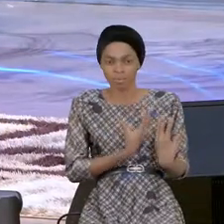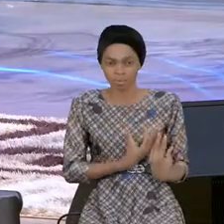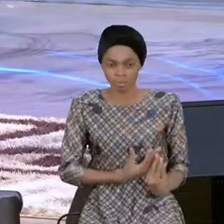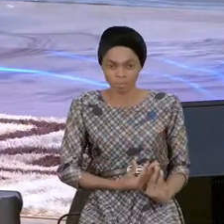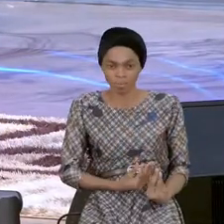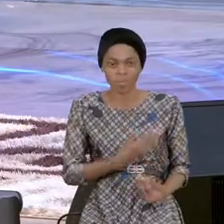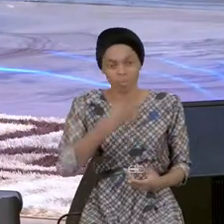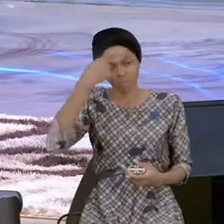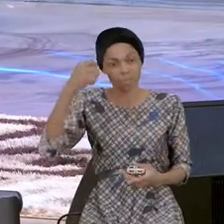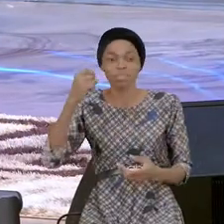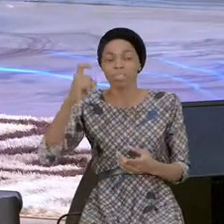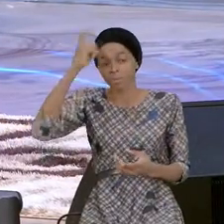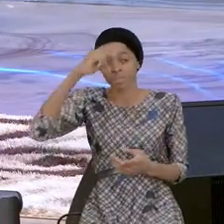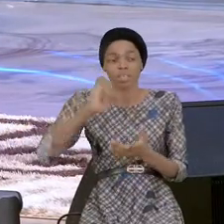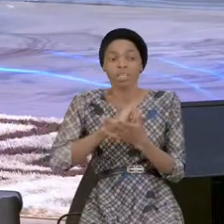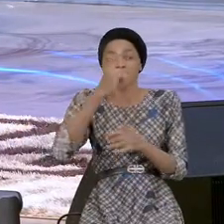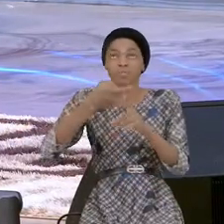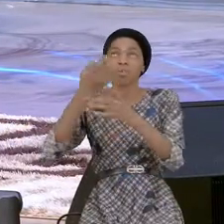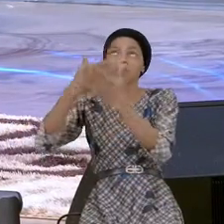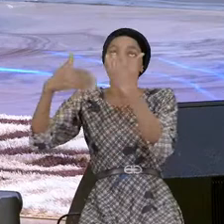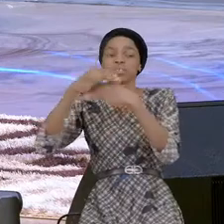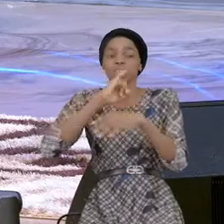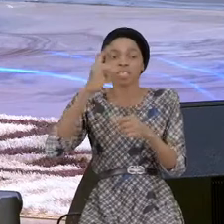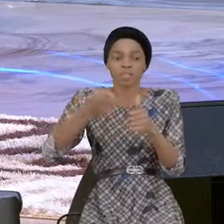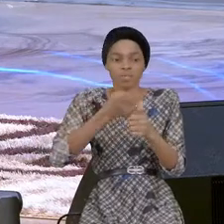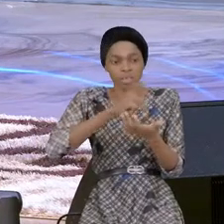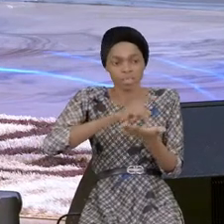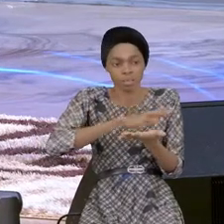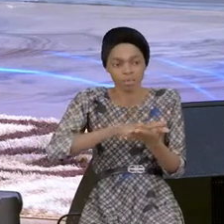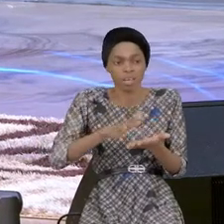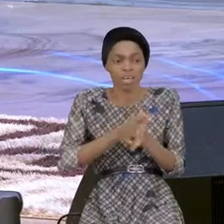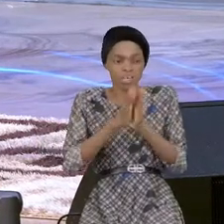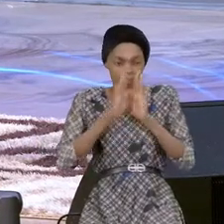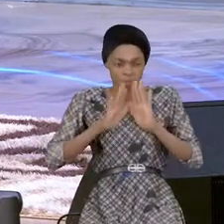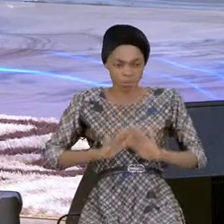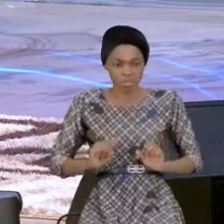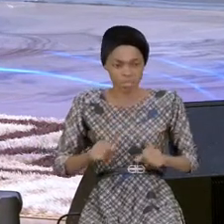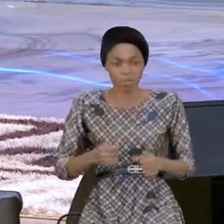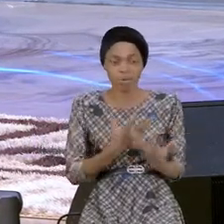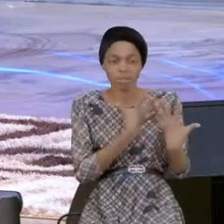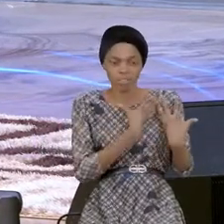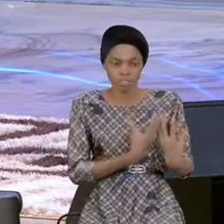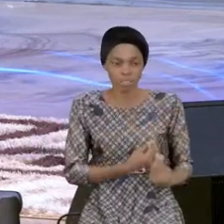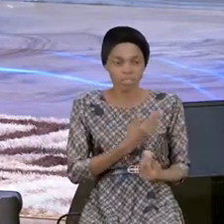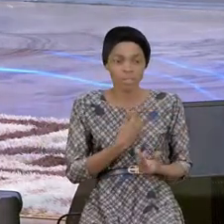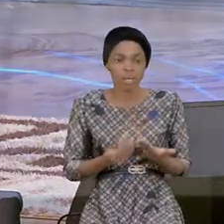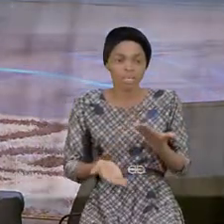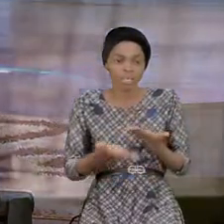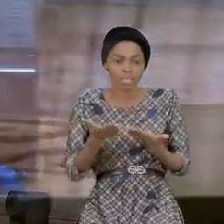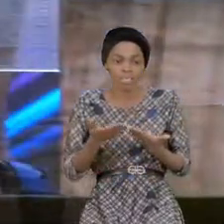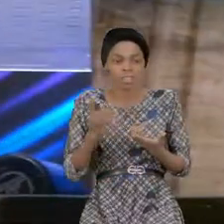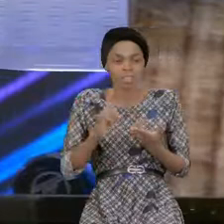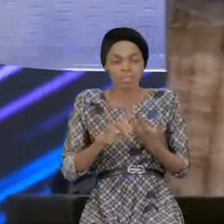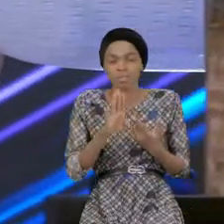then peaceable and gentle, easy to be entreated, easy to live